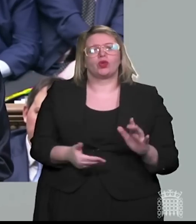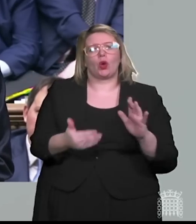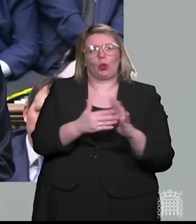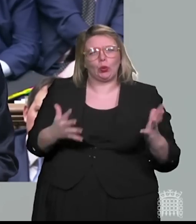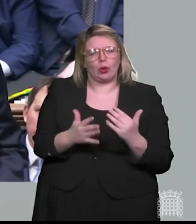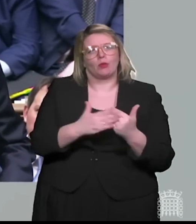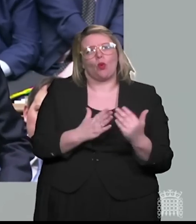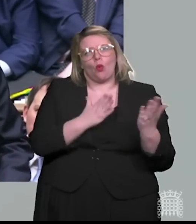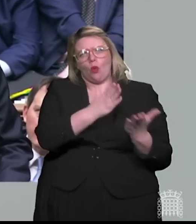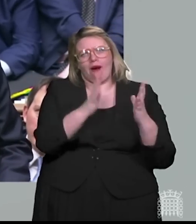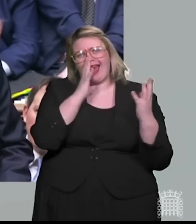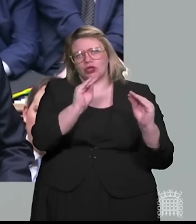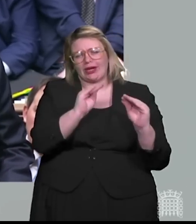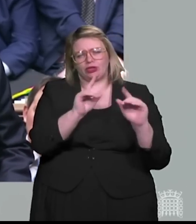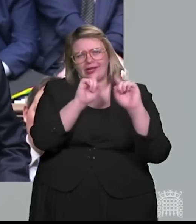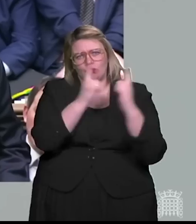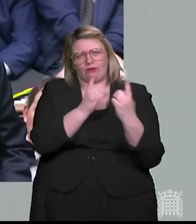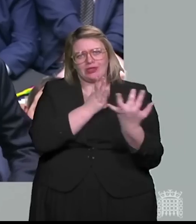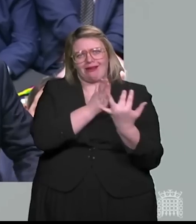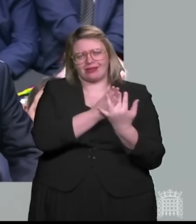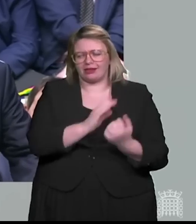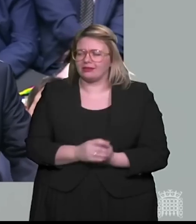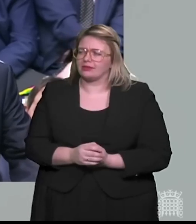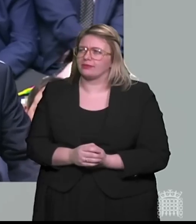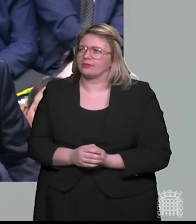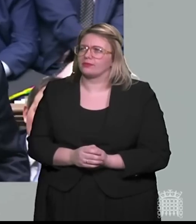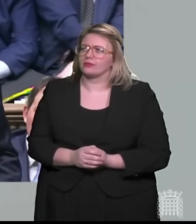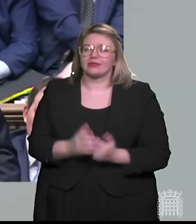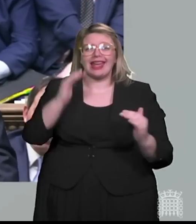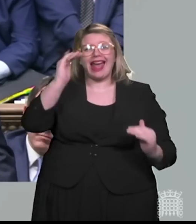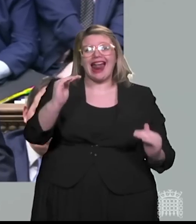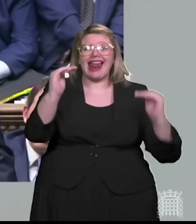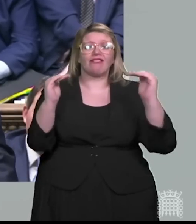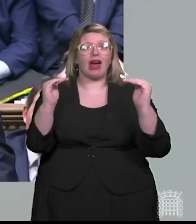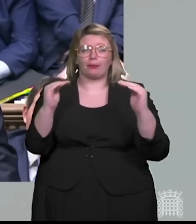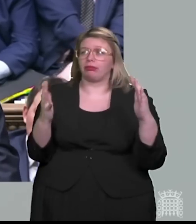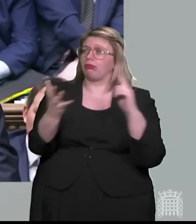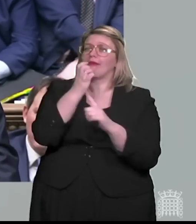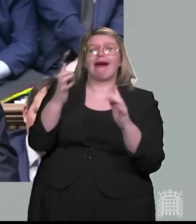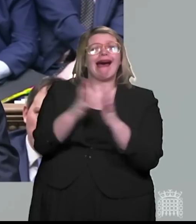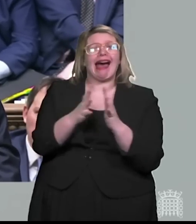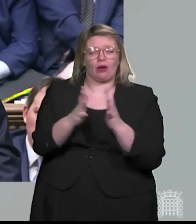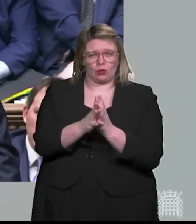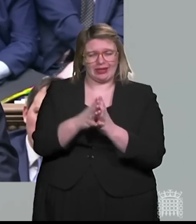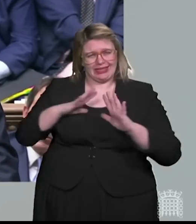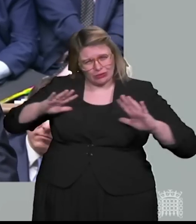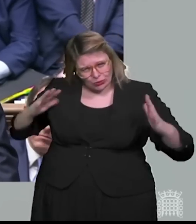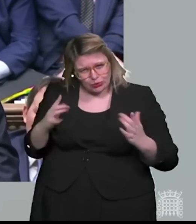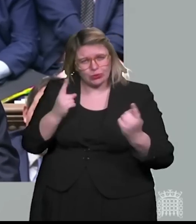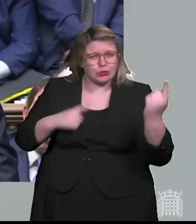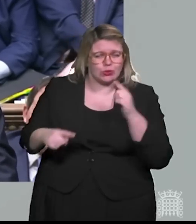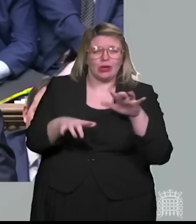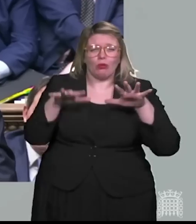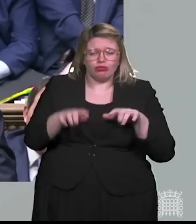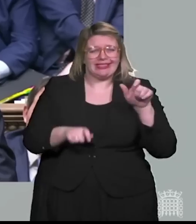participation. But, Madam Deputy Speaker, for levelling up to truly succeed, we need to unleash the civic entrepreneurship that's